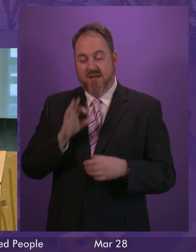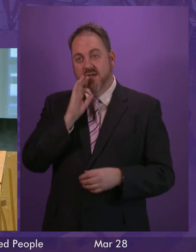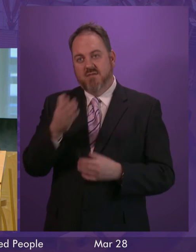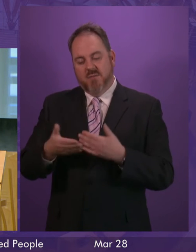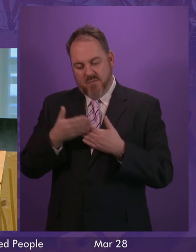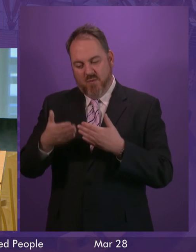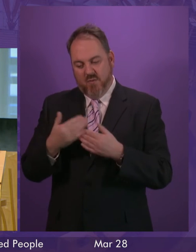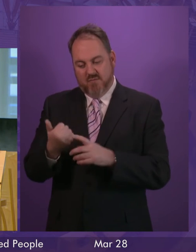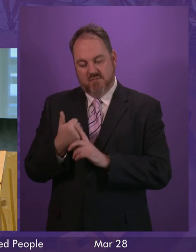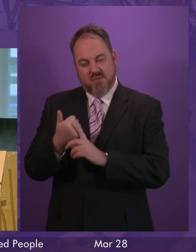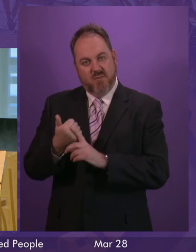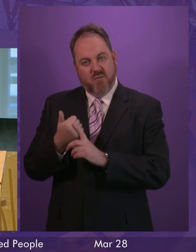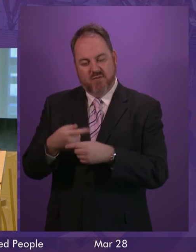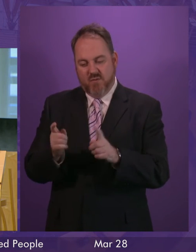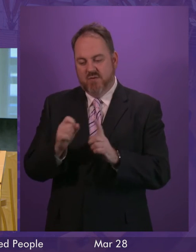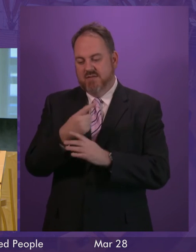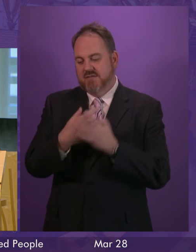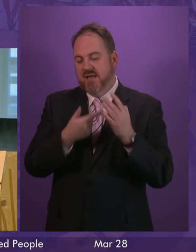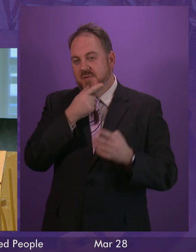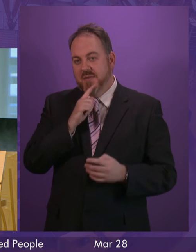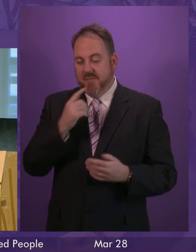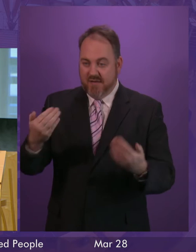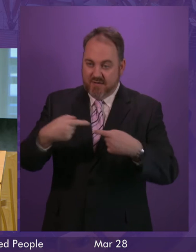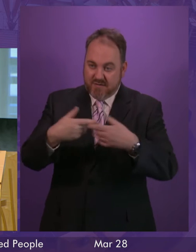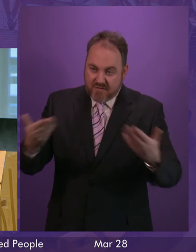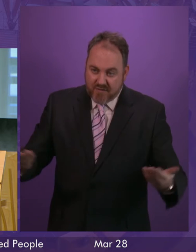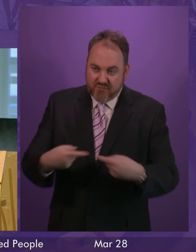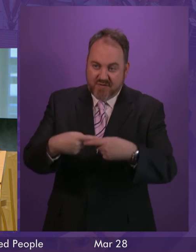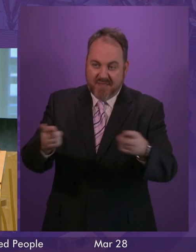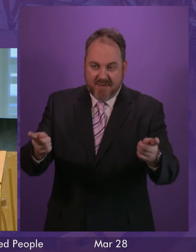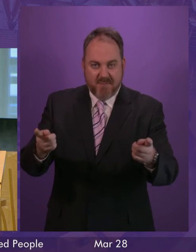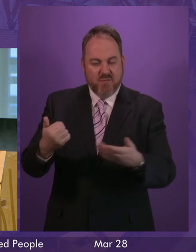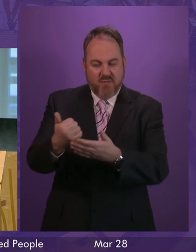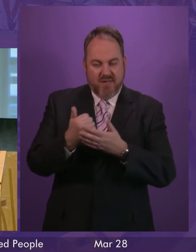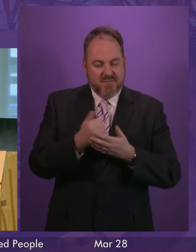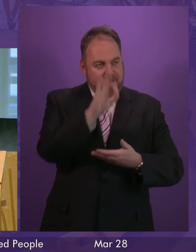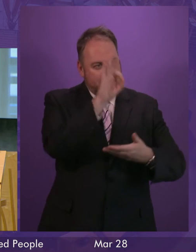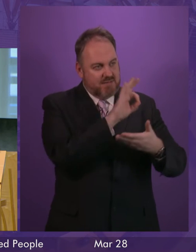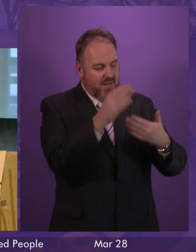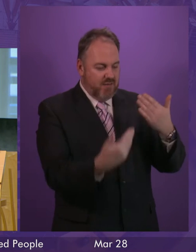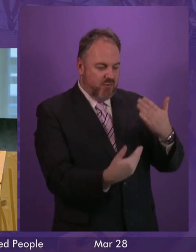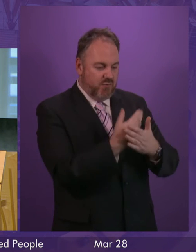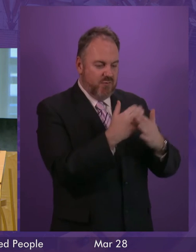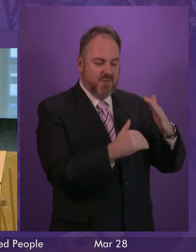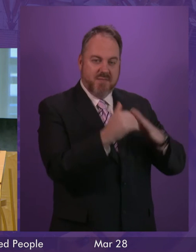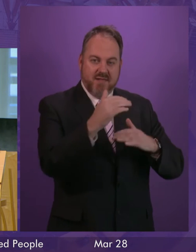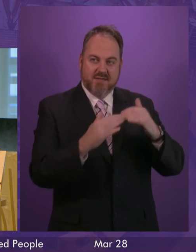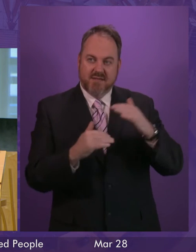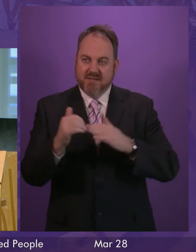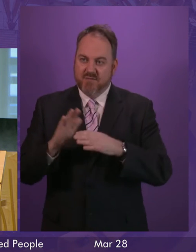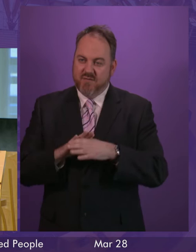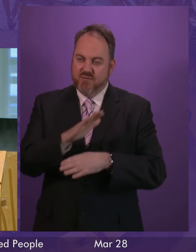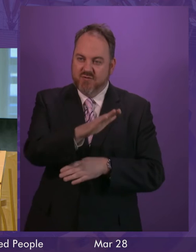more input from disabled people in the design delivery and evaluation of policies which affect them in line with the UN Convention on the Rights of Persons with Disabilities.